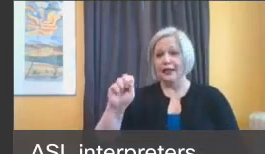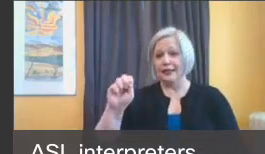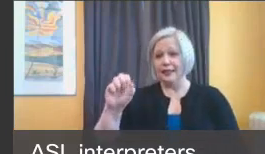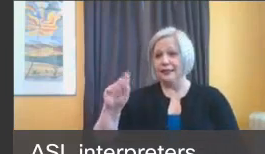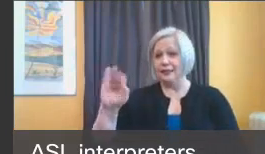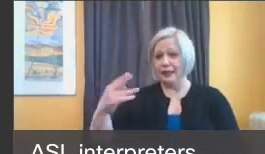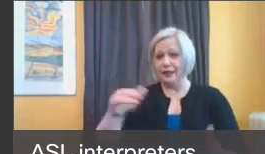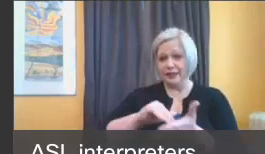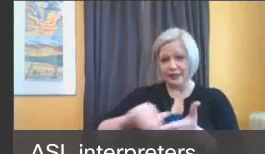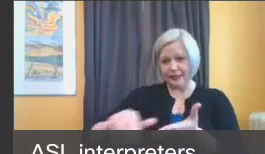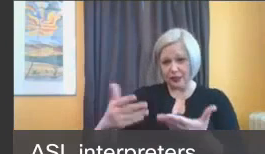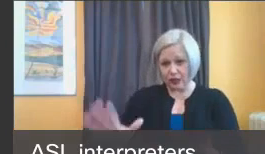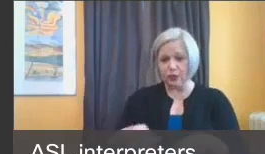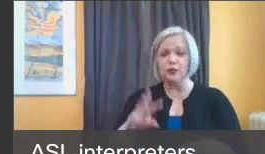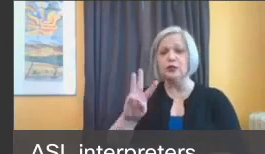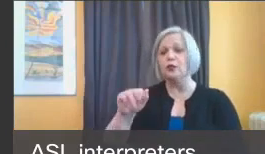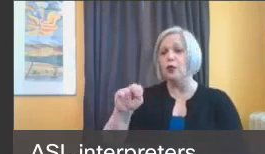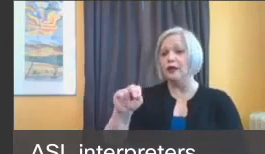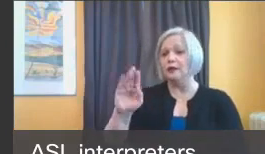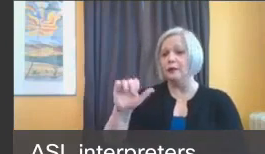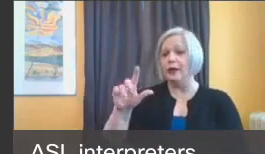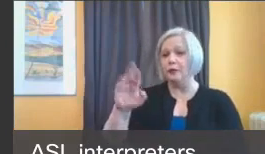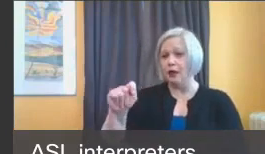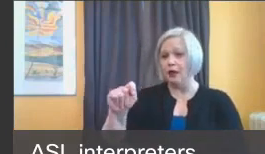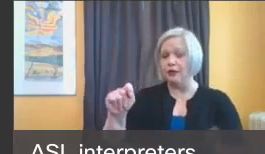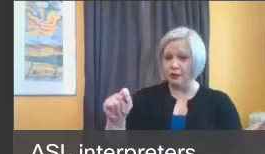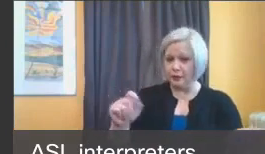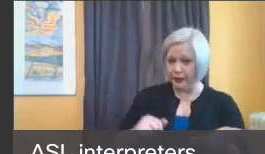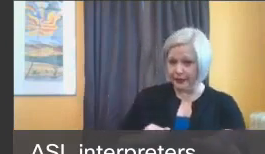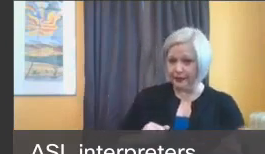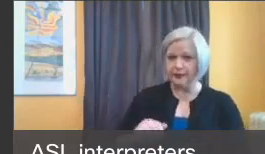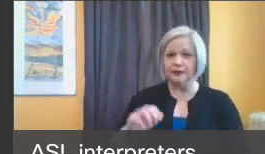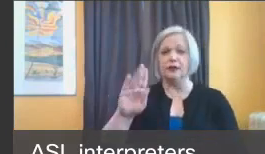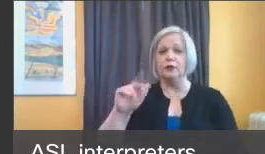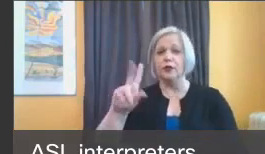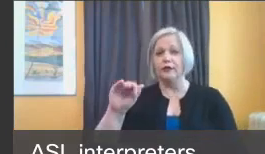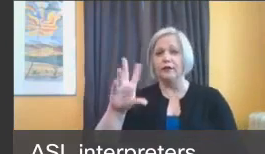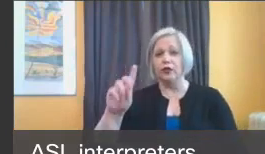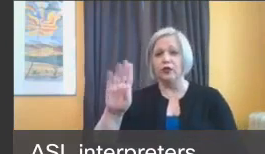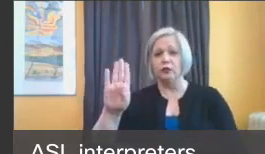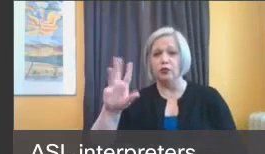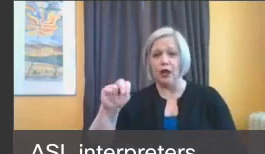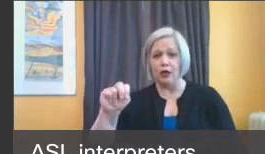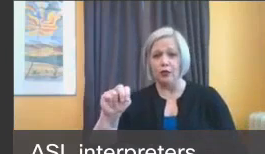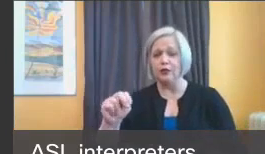is excused. Warren Belmar. Present. Bradford Brown.